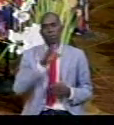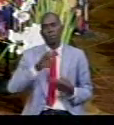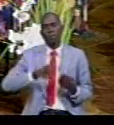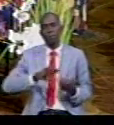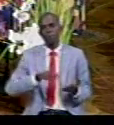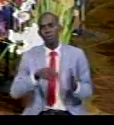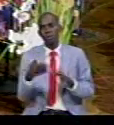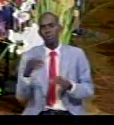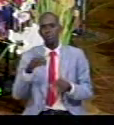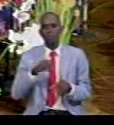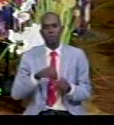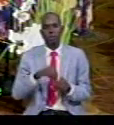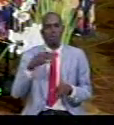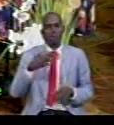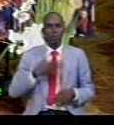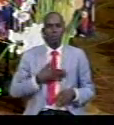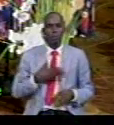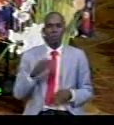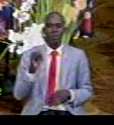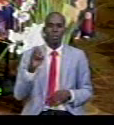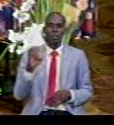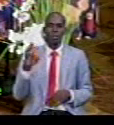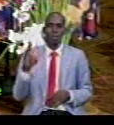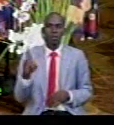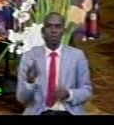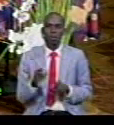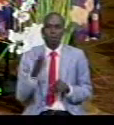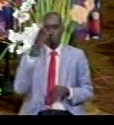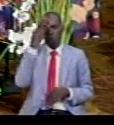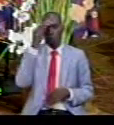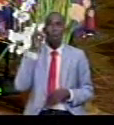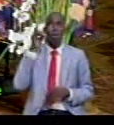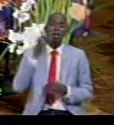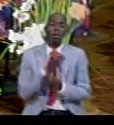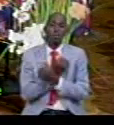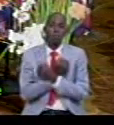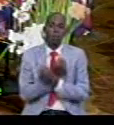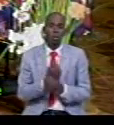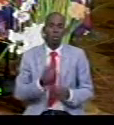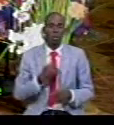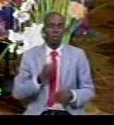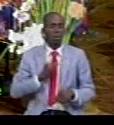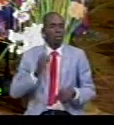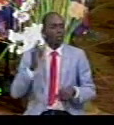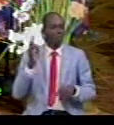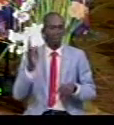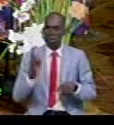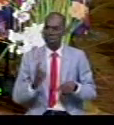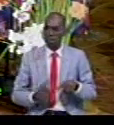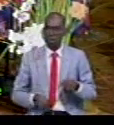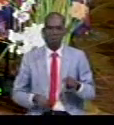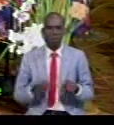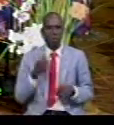my stead. Why he loves me, I can't